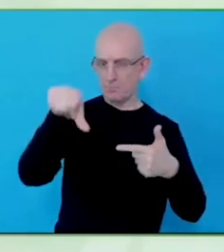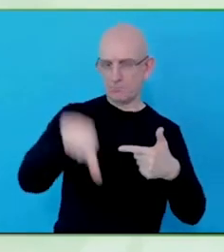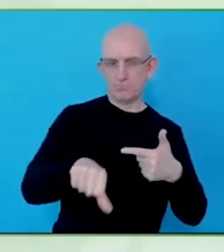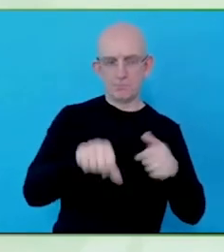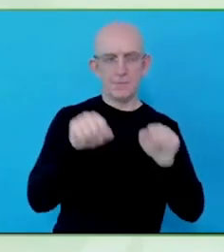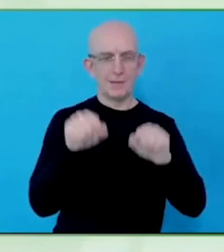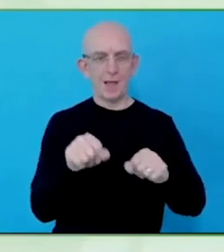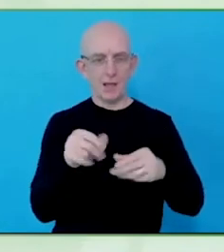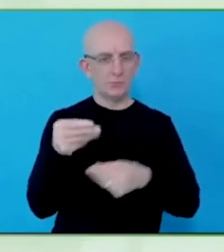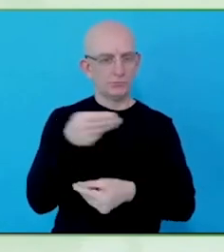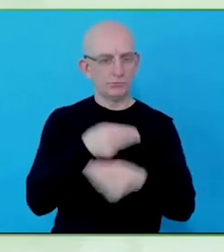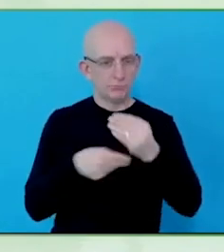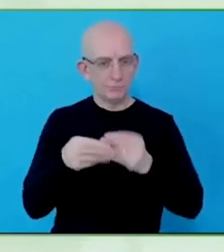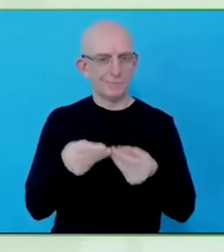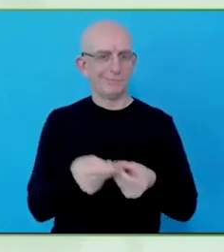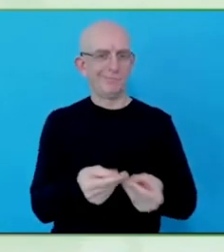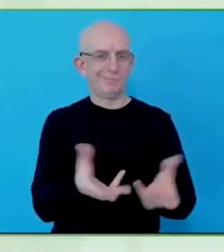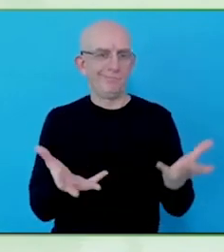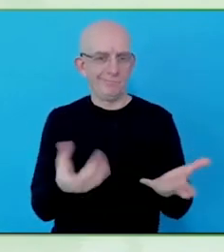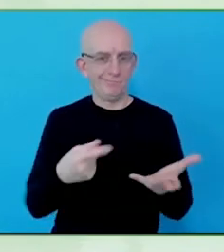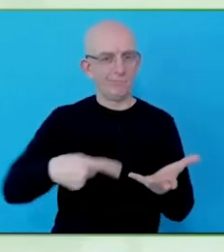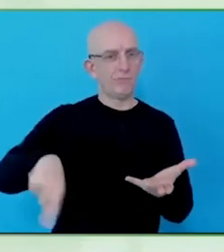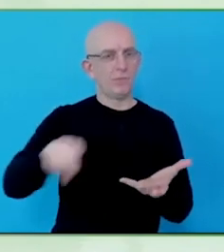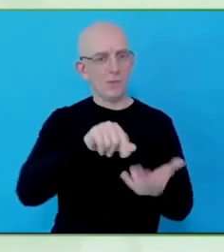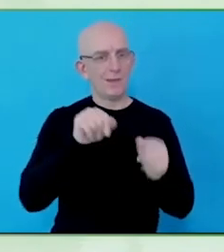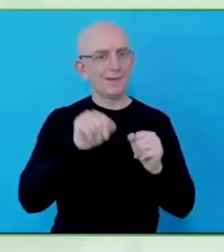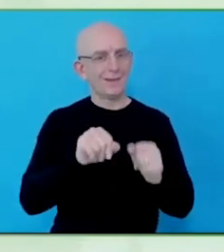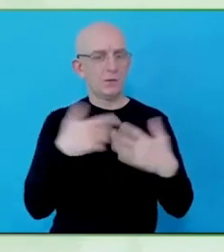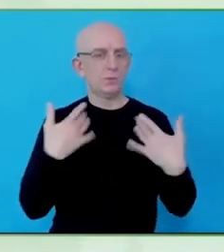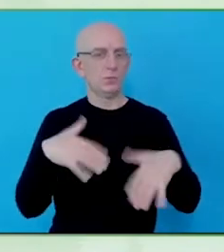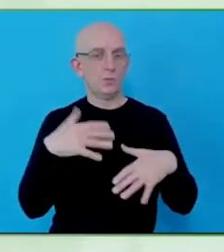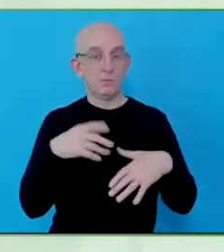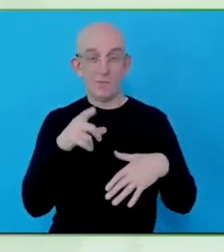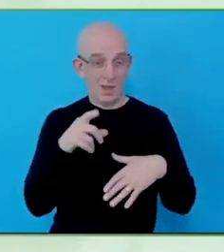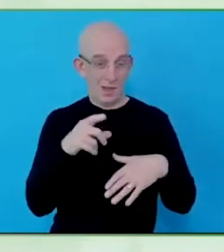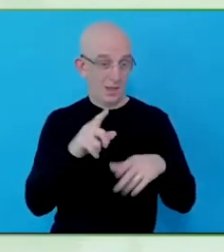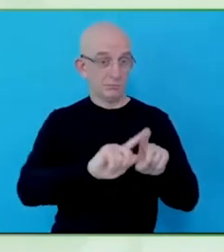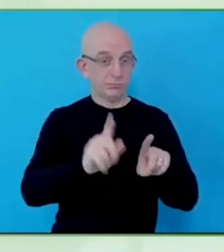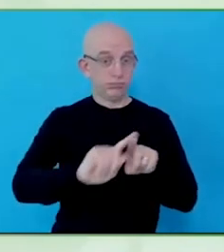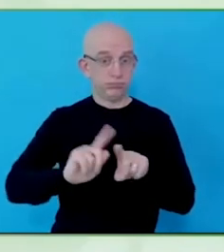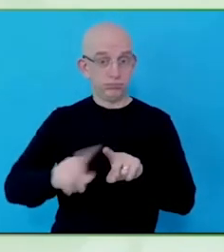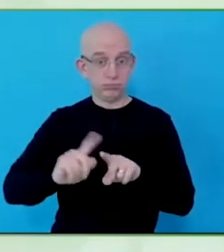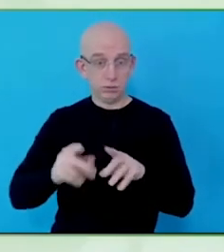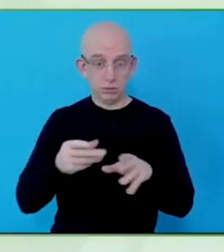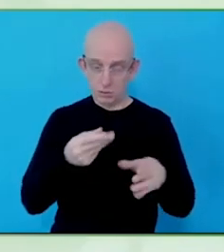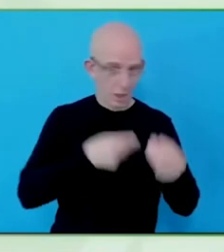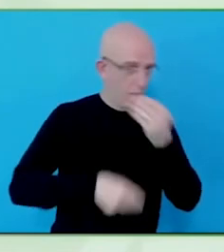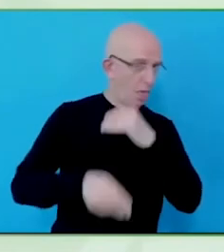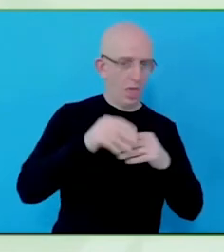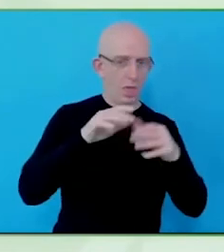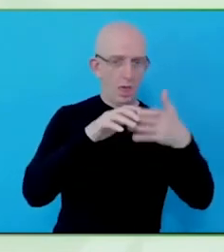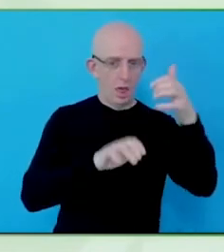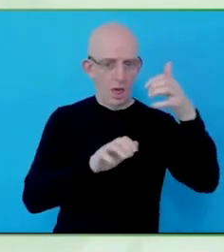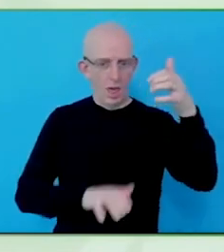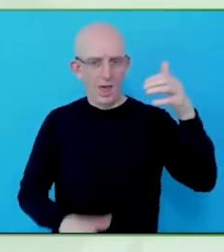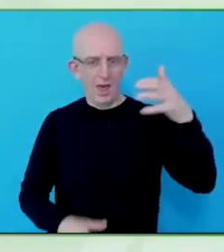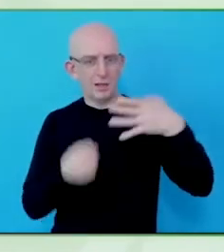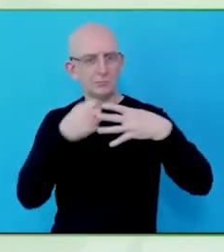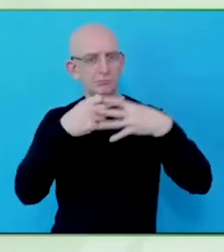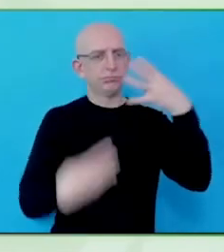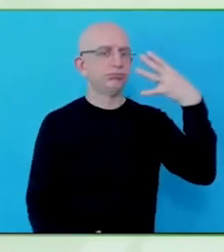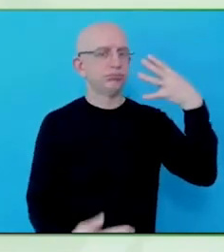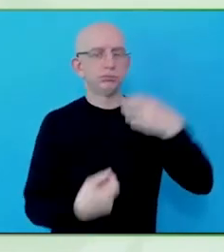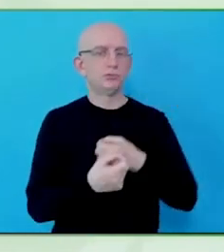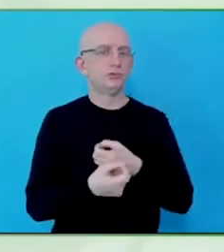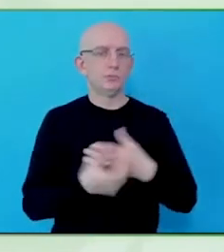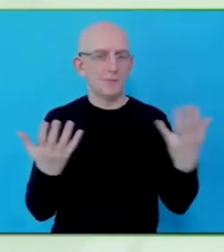a sample project, a sample digital asset that's public facing, do an audit of that, and